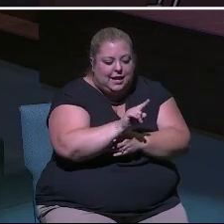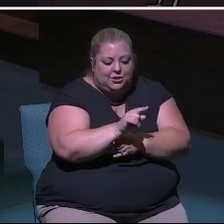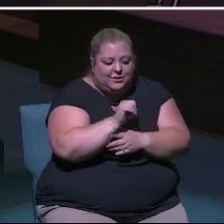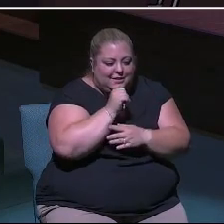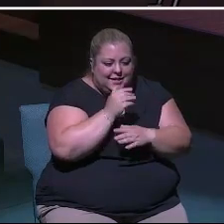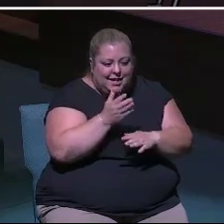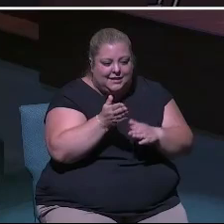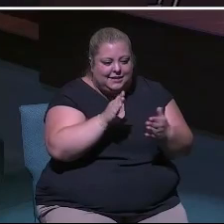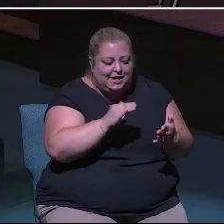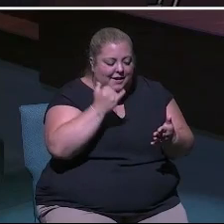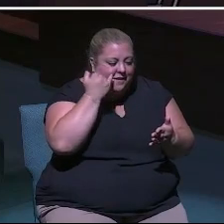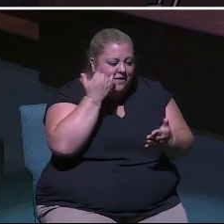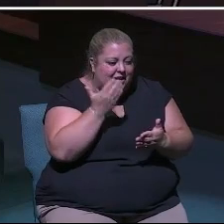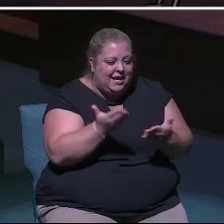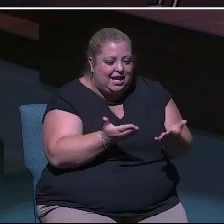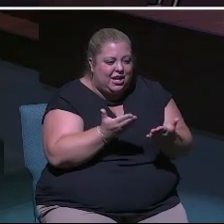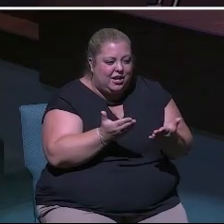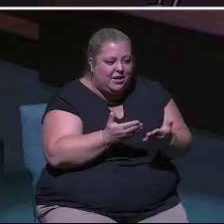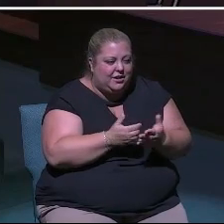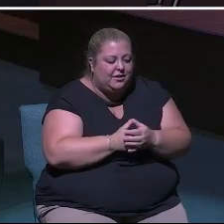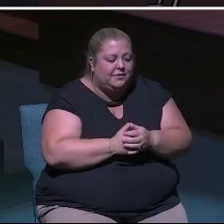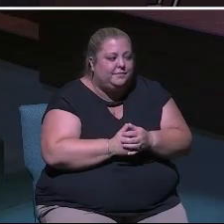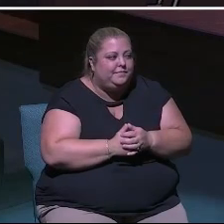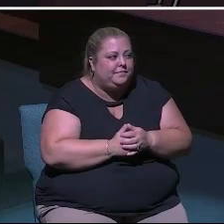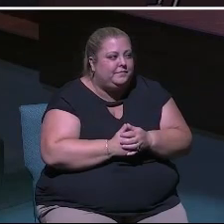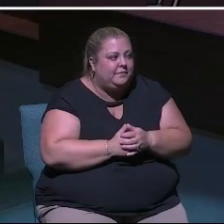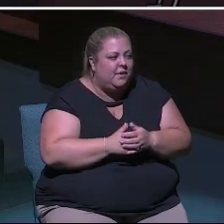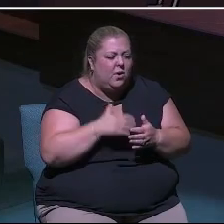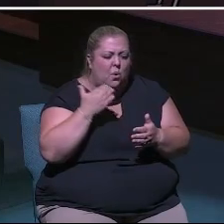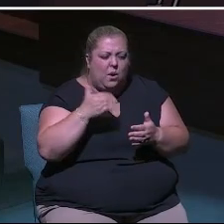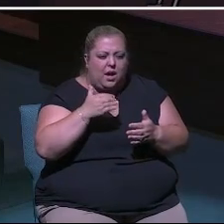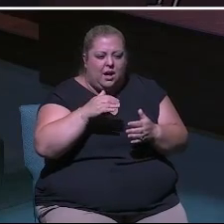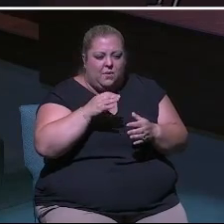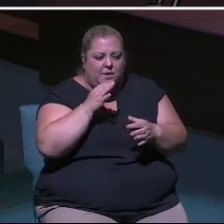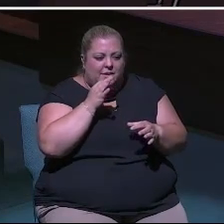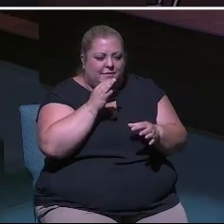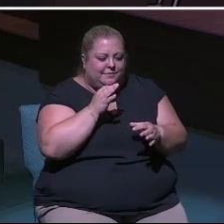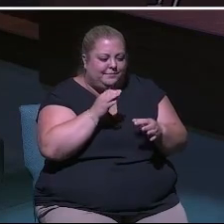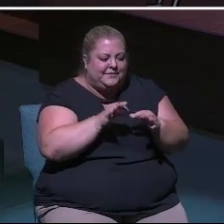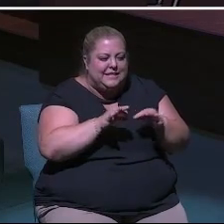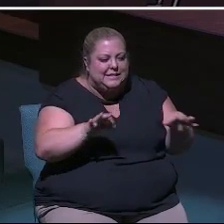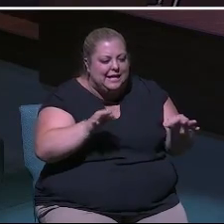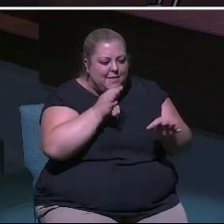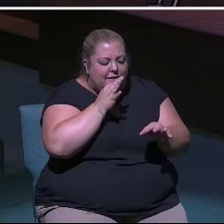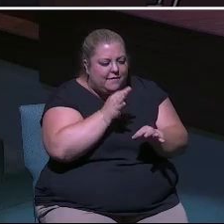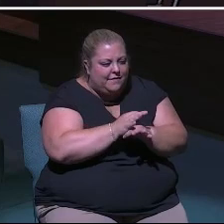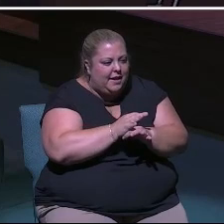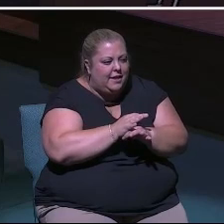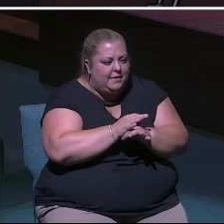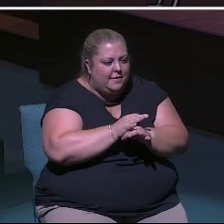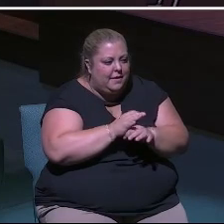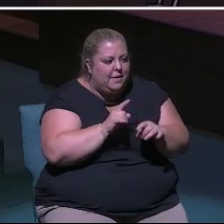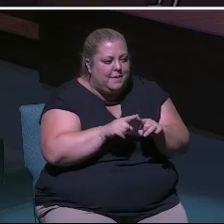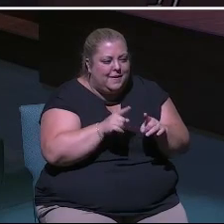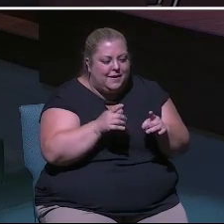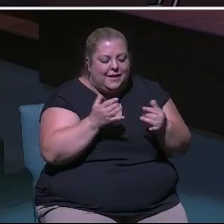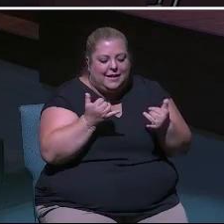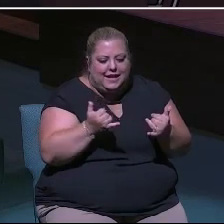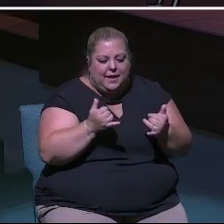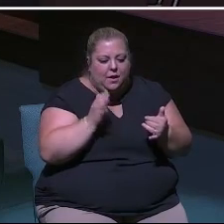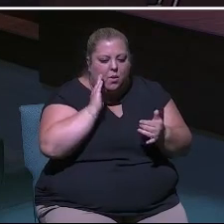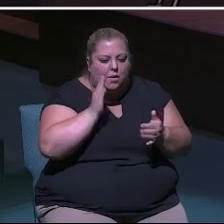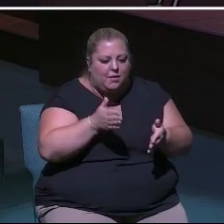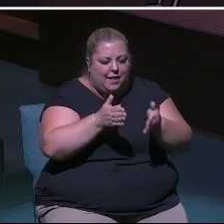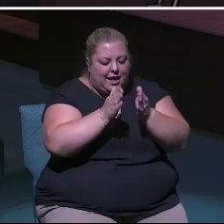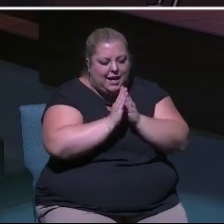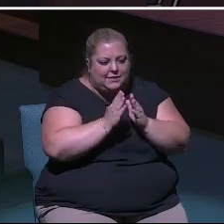know that even now, what an act of faith and a statement of faith. I know that even now, whatsoever thou wilt ask of God, God will